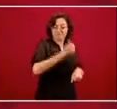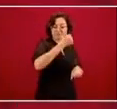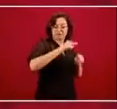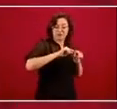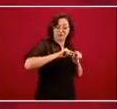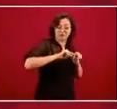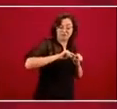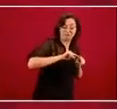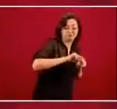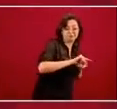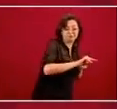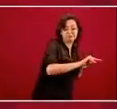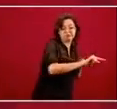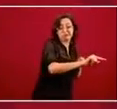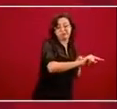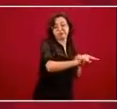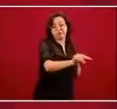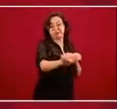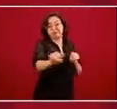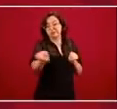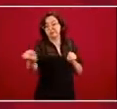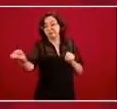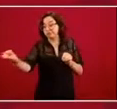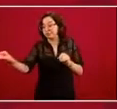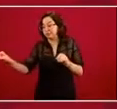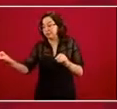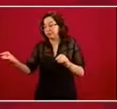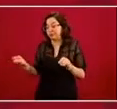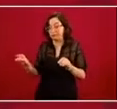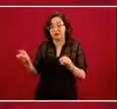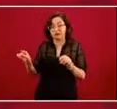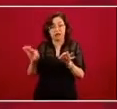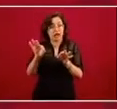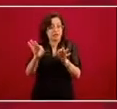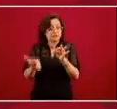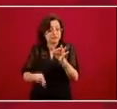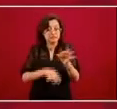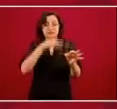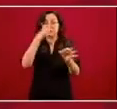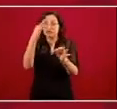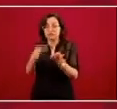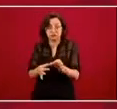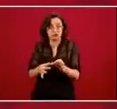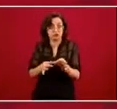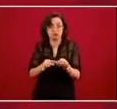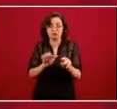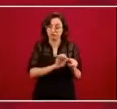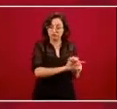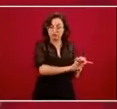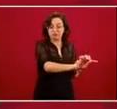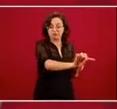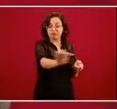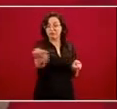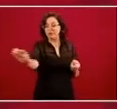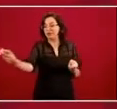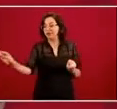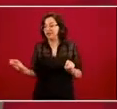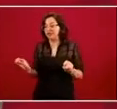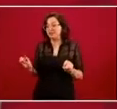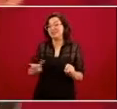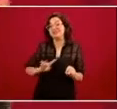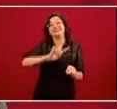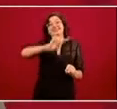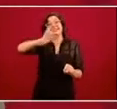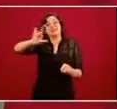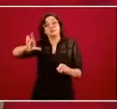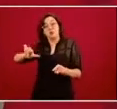can happen that this first epidemic outbreak or this first epidemic curve could end